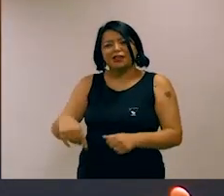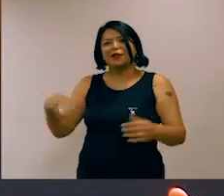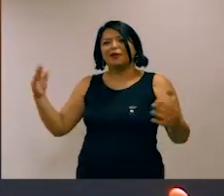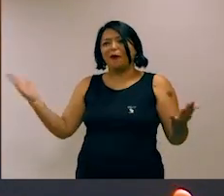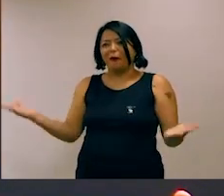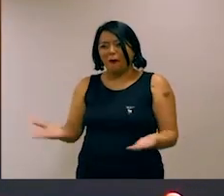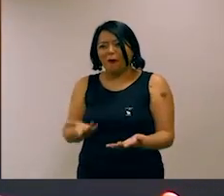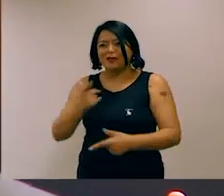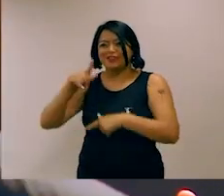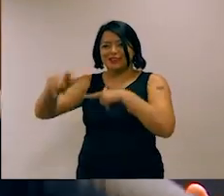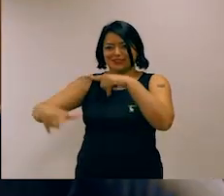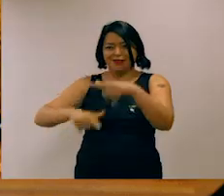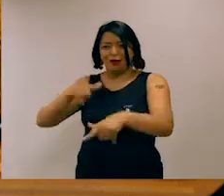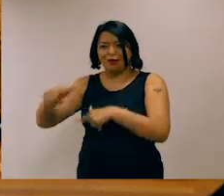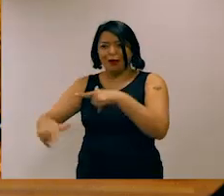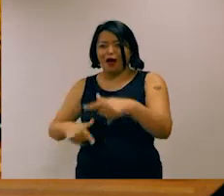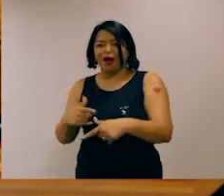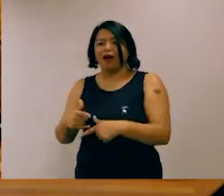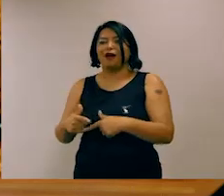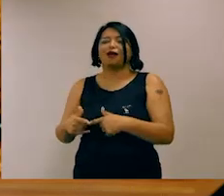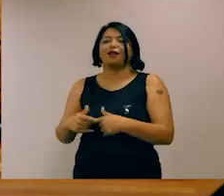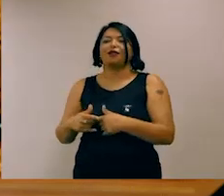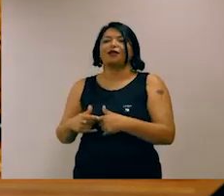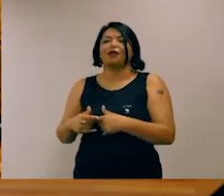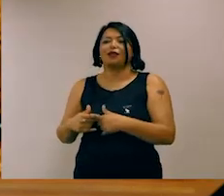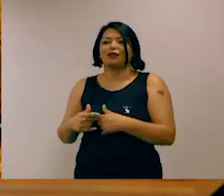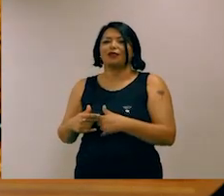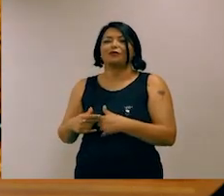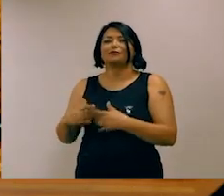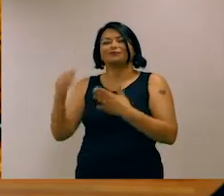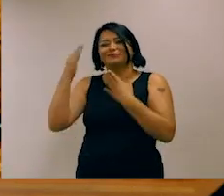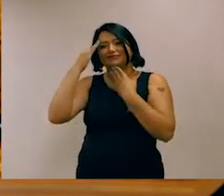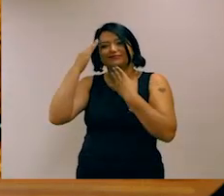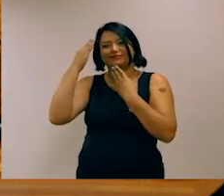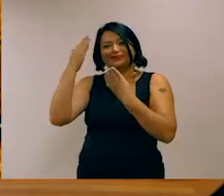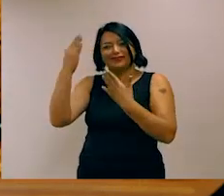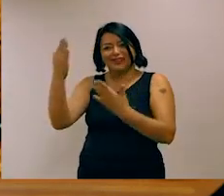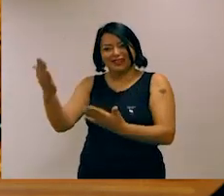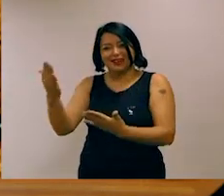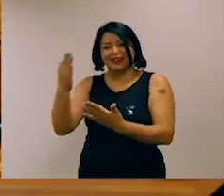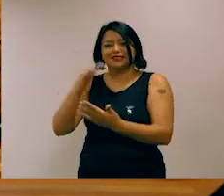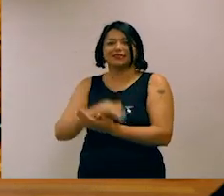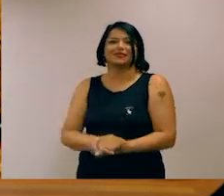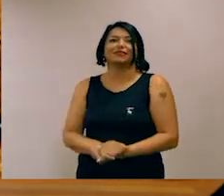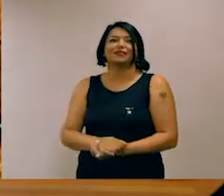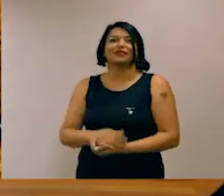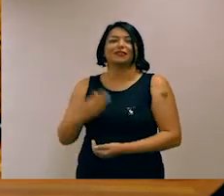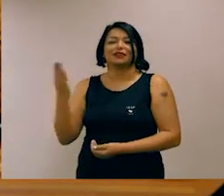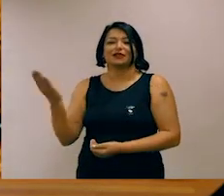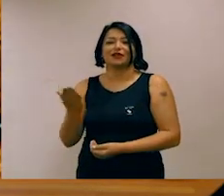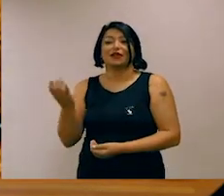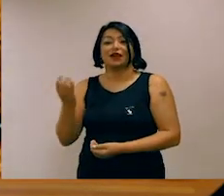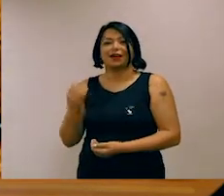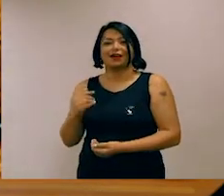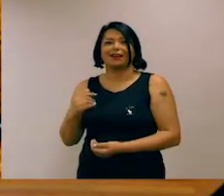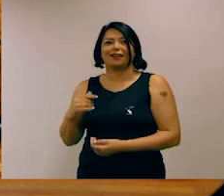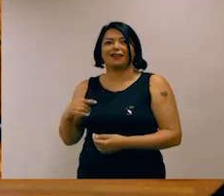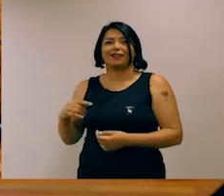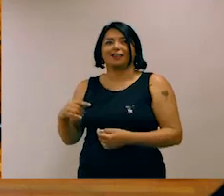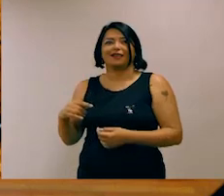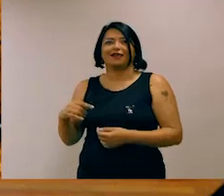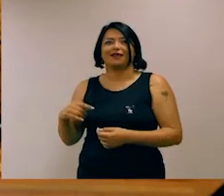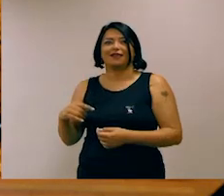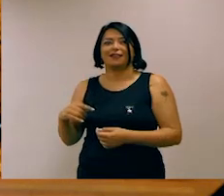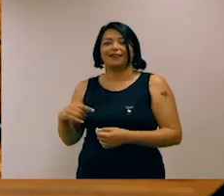much, guys. I'd like to inform you that the soccer field is not a nudge for us anymore because our team is not so good as that's not right.